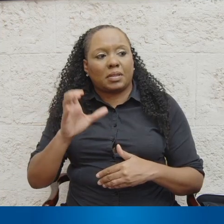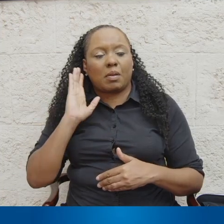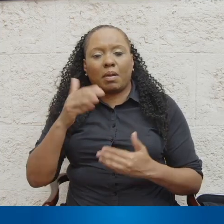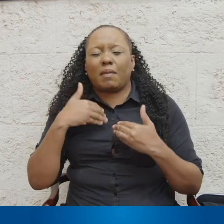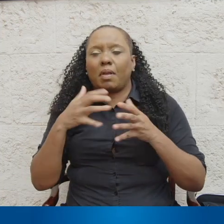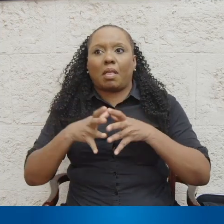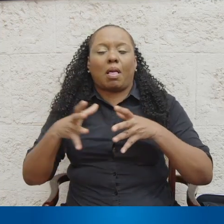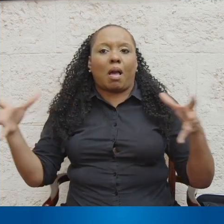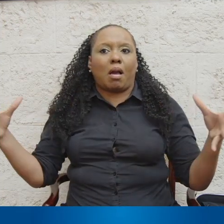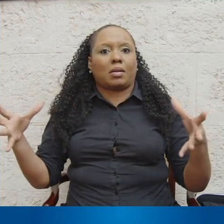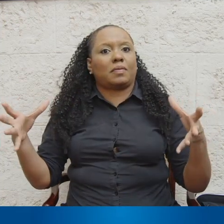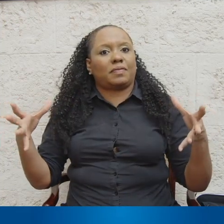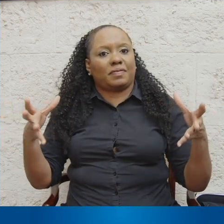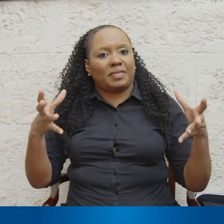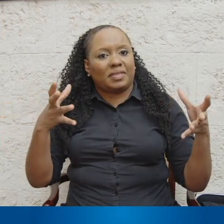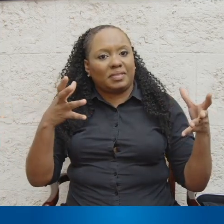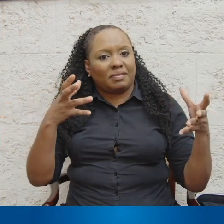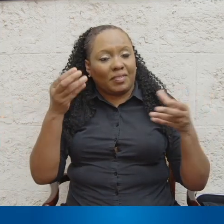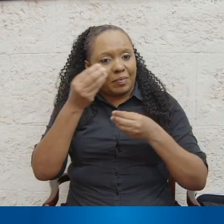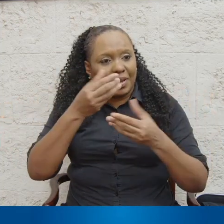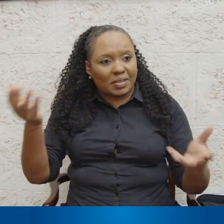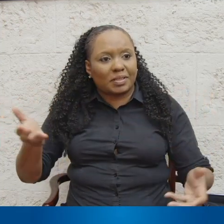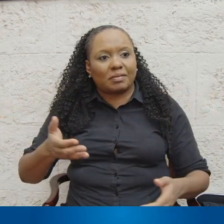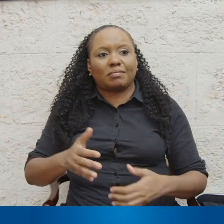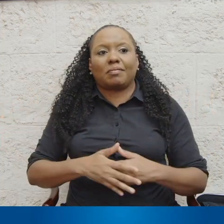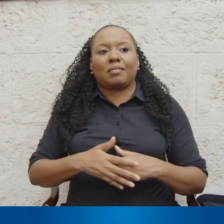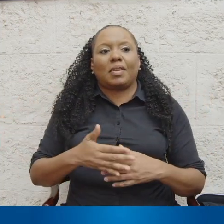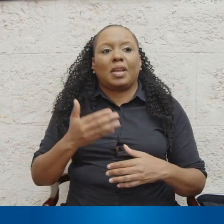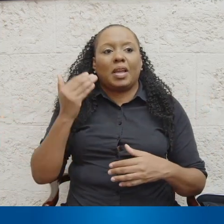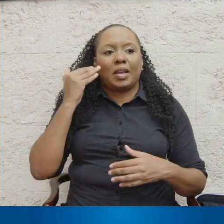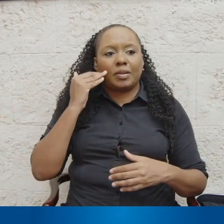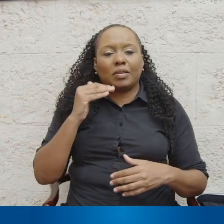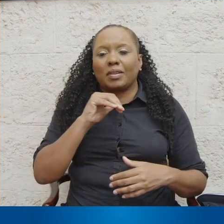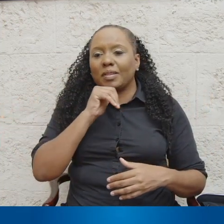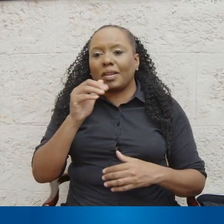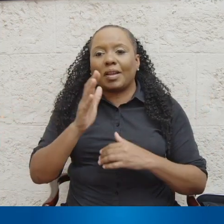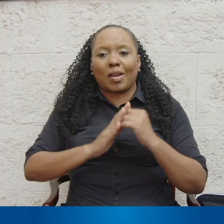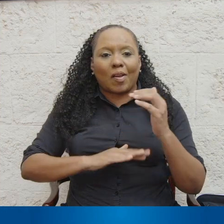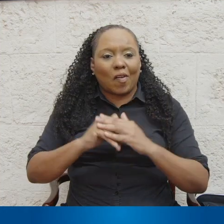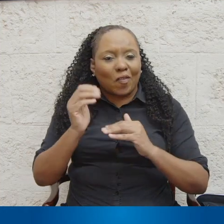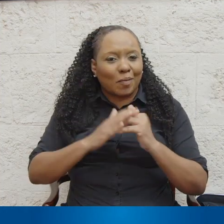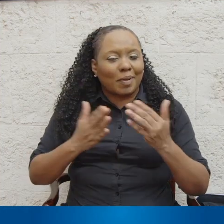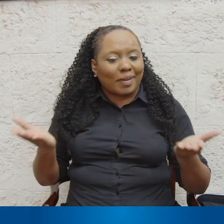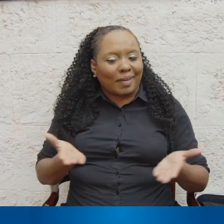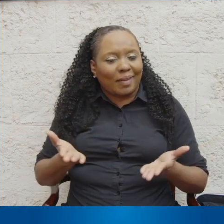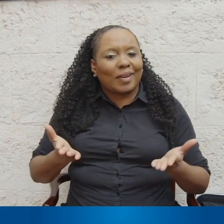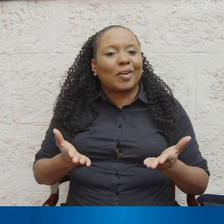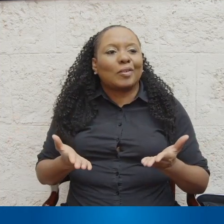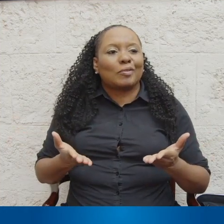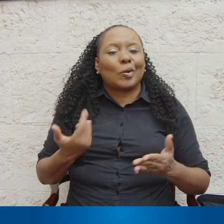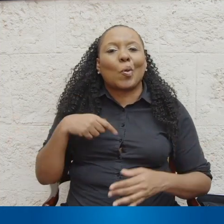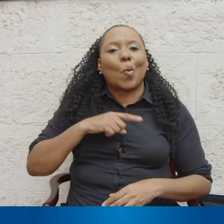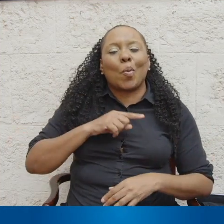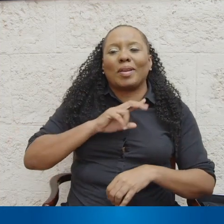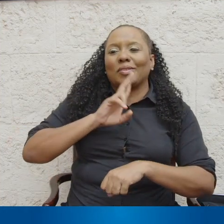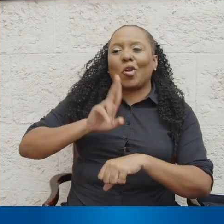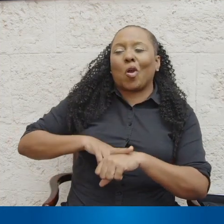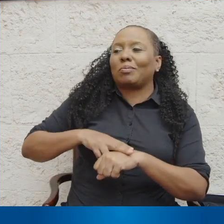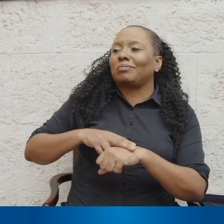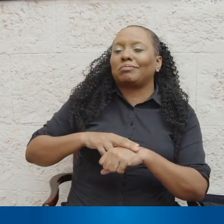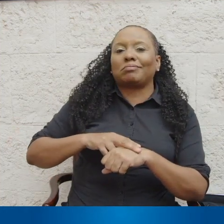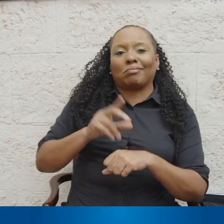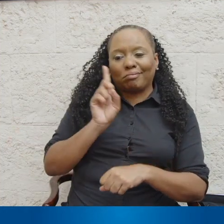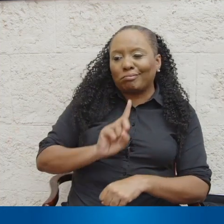information. I know you're not as comfortable here as you are in our accustomed place, but we're also trying